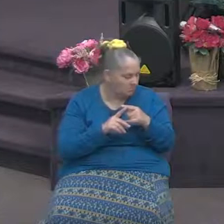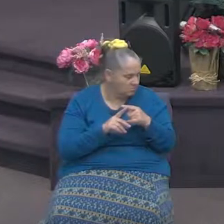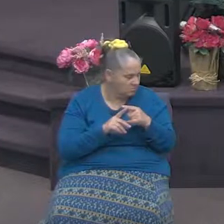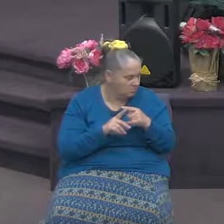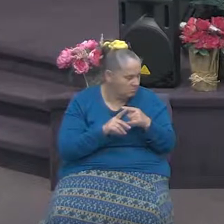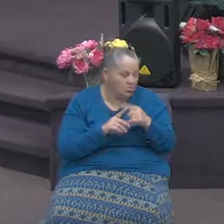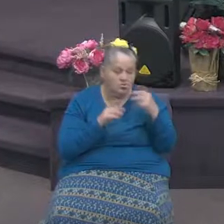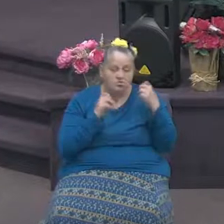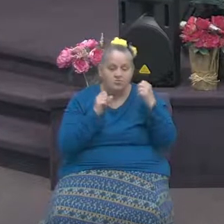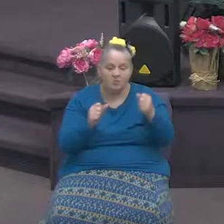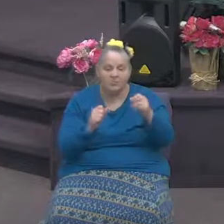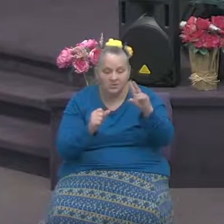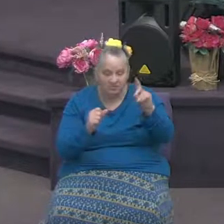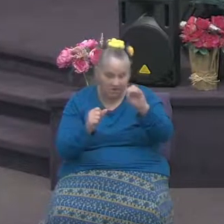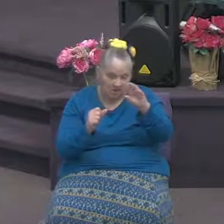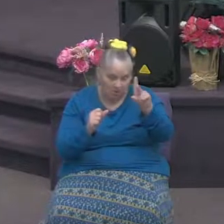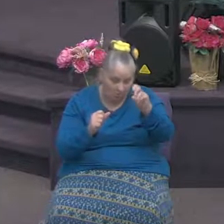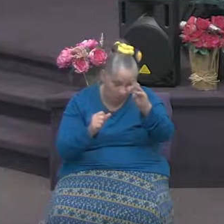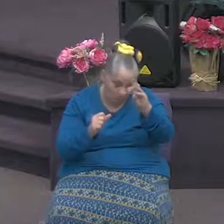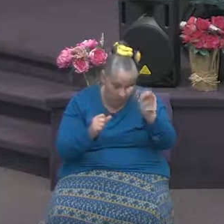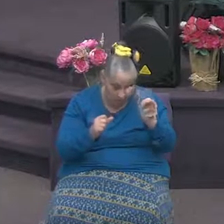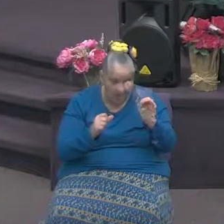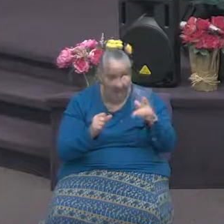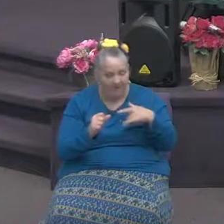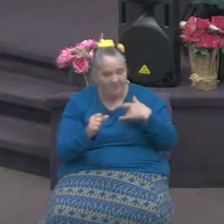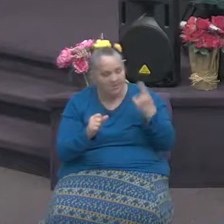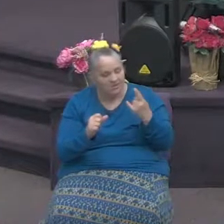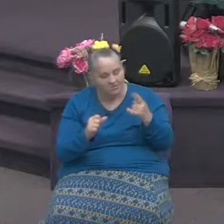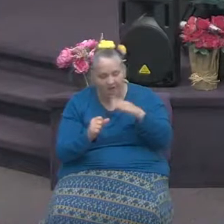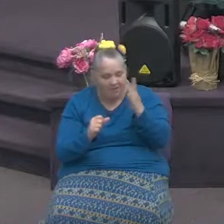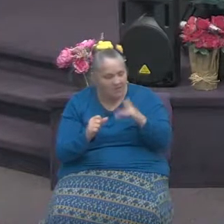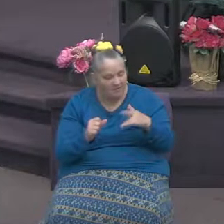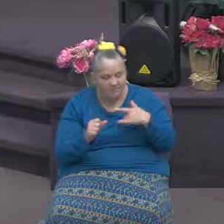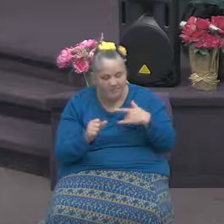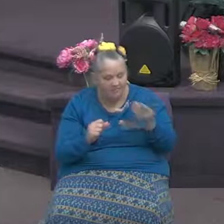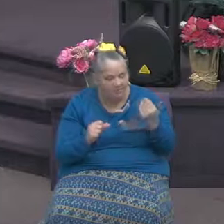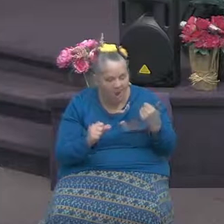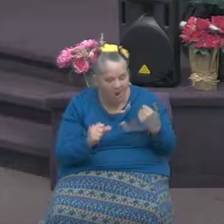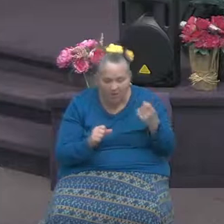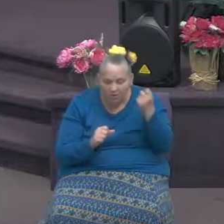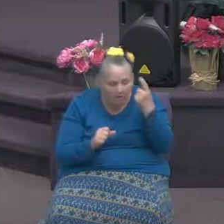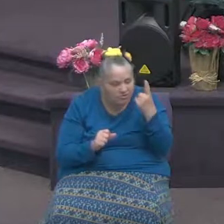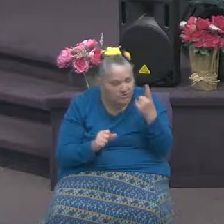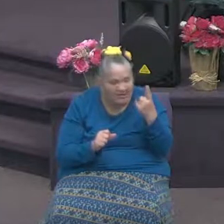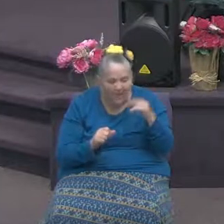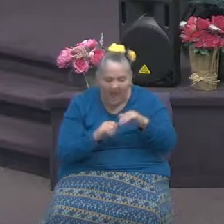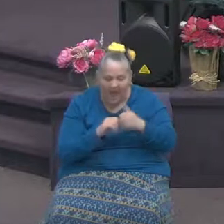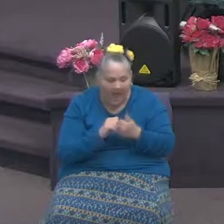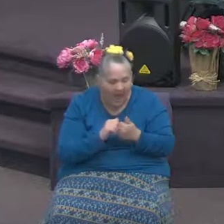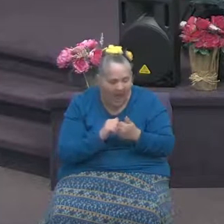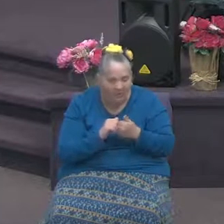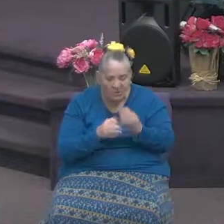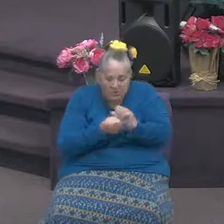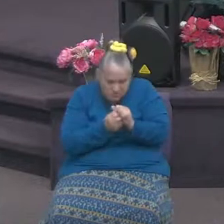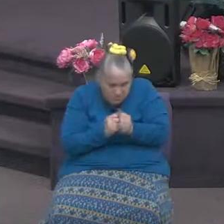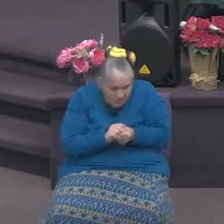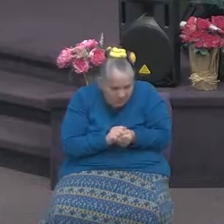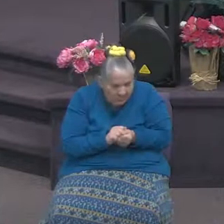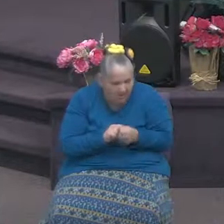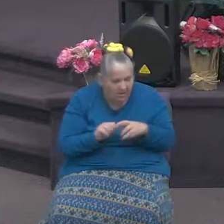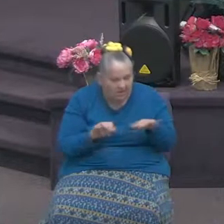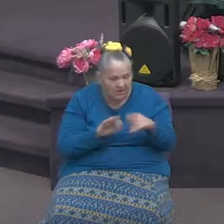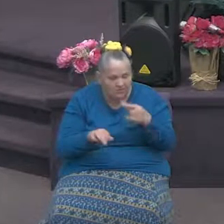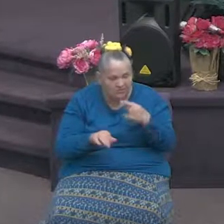drove to Delaware for the funeral, I have felt something I've never felt. I don't understand how you in your grief can do